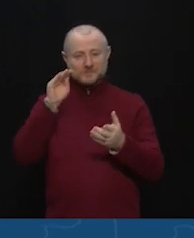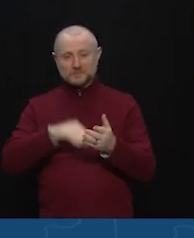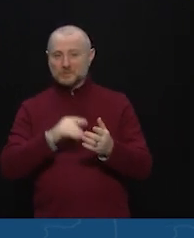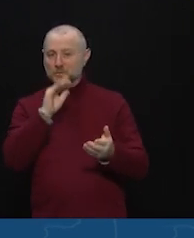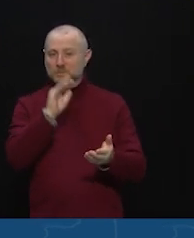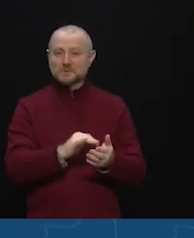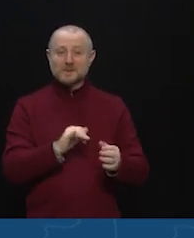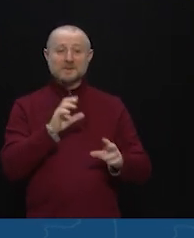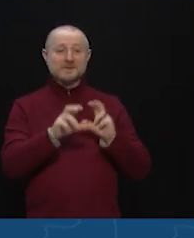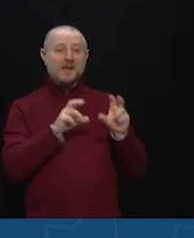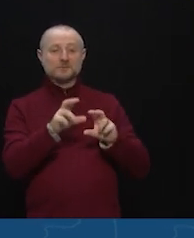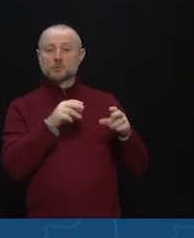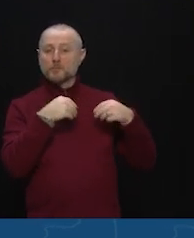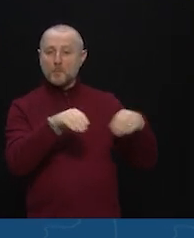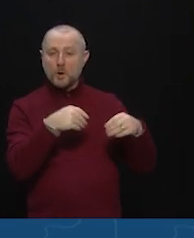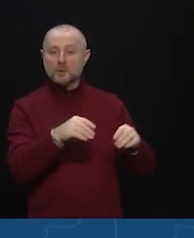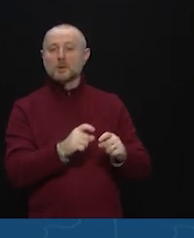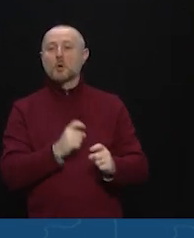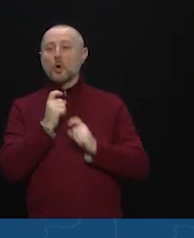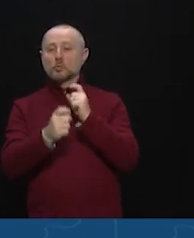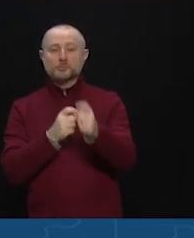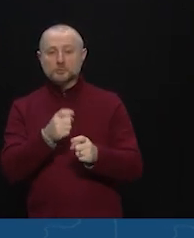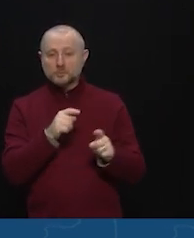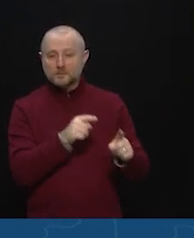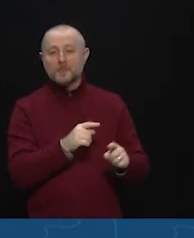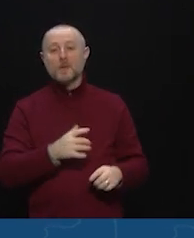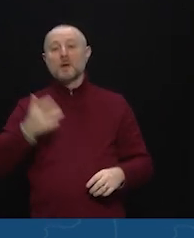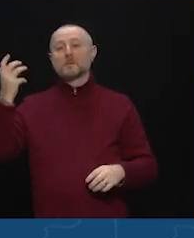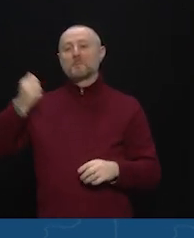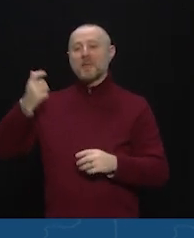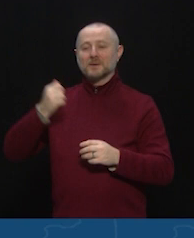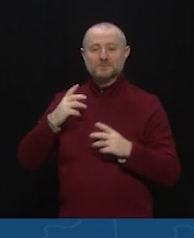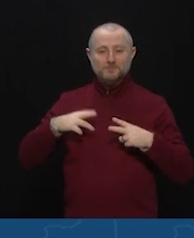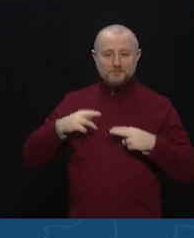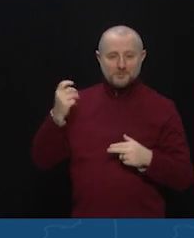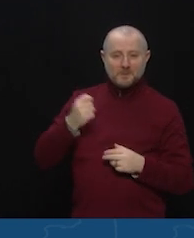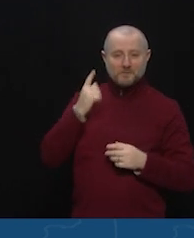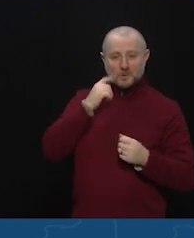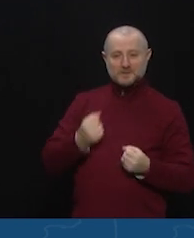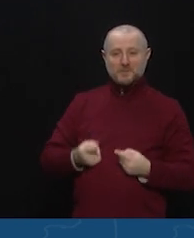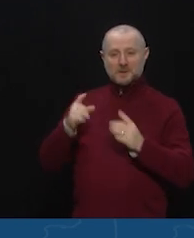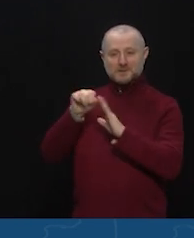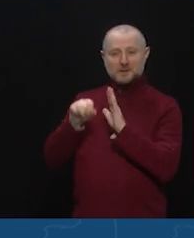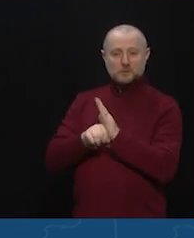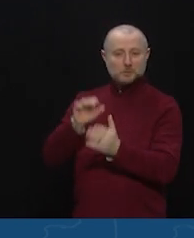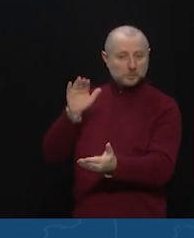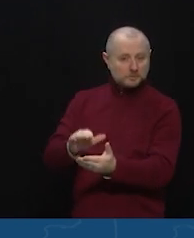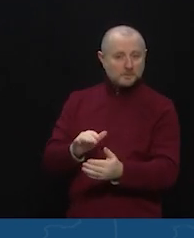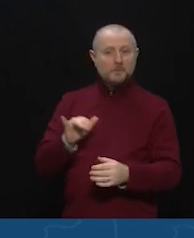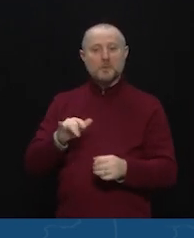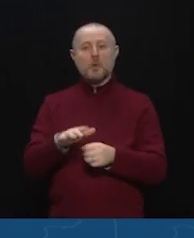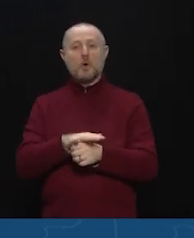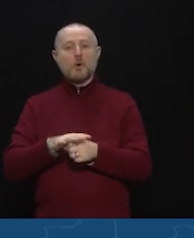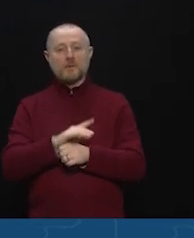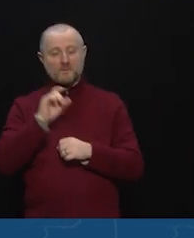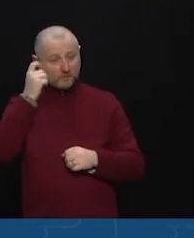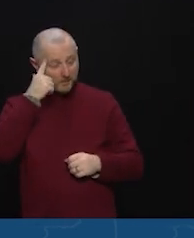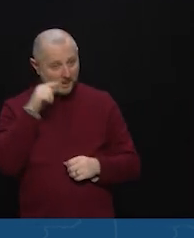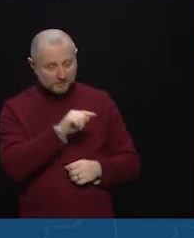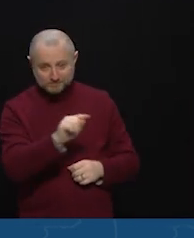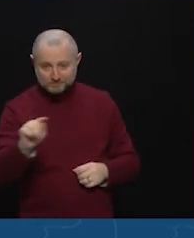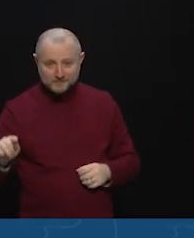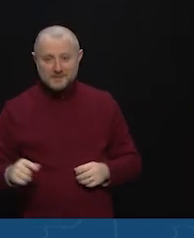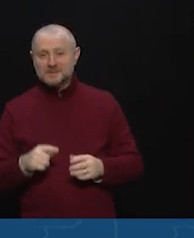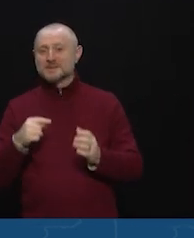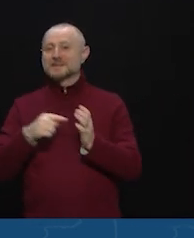has contributed to the pension spending for the state going down and local governments. Debt service,